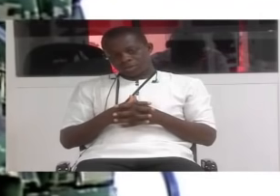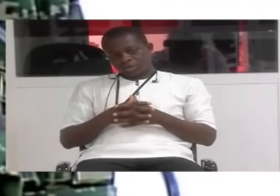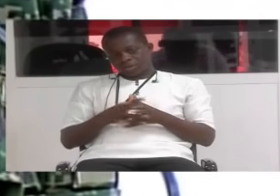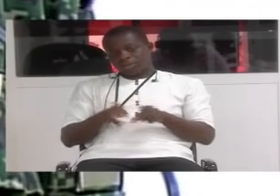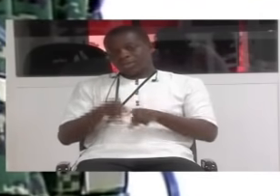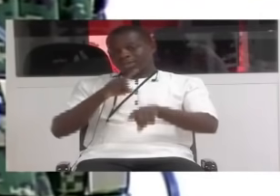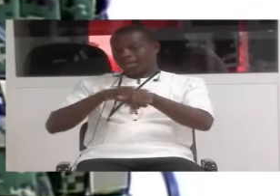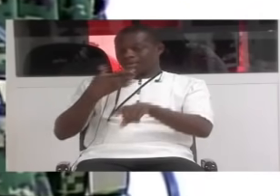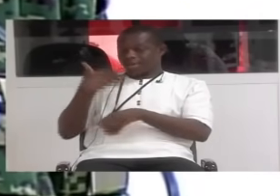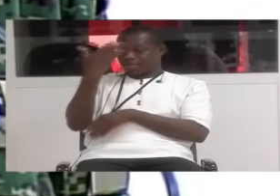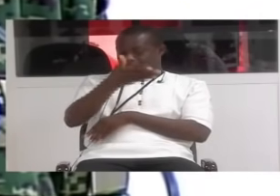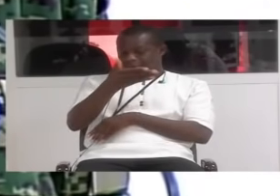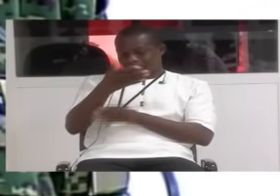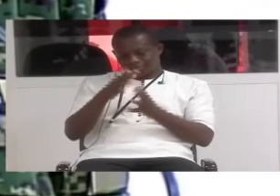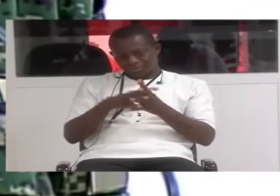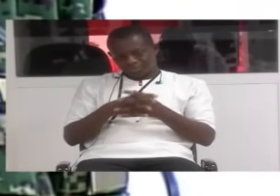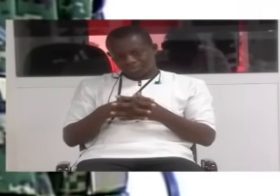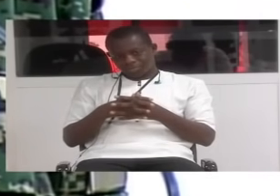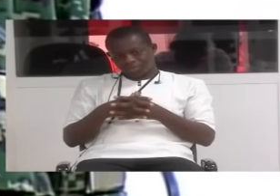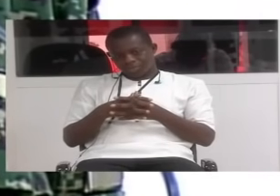Tabri Nada. When they came.